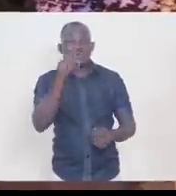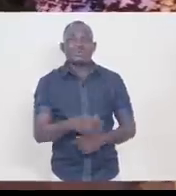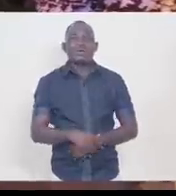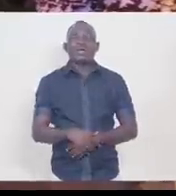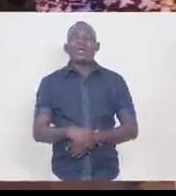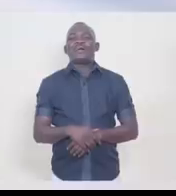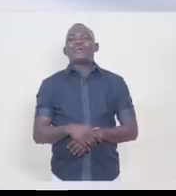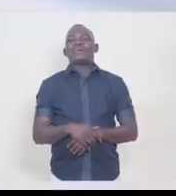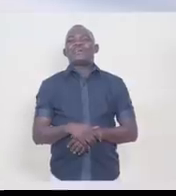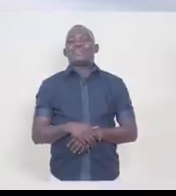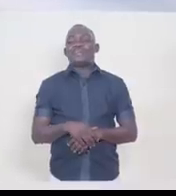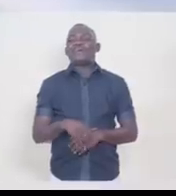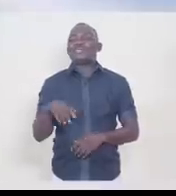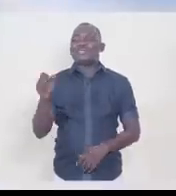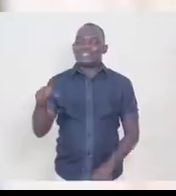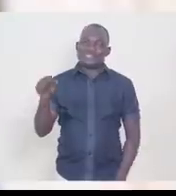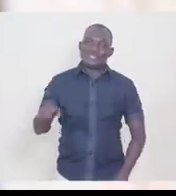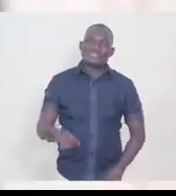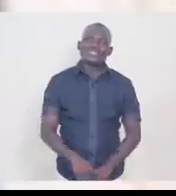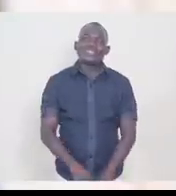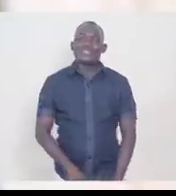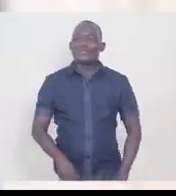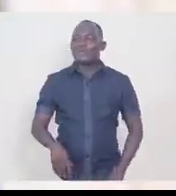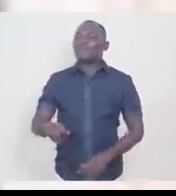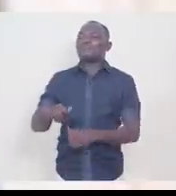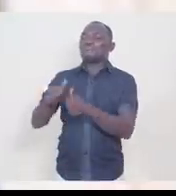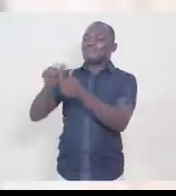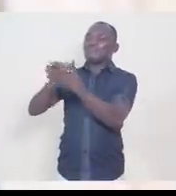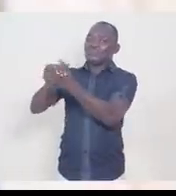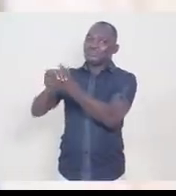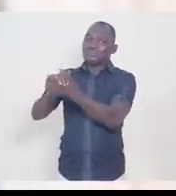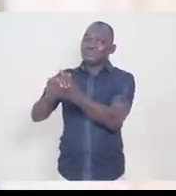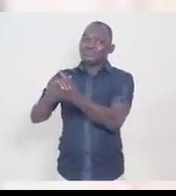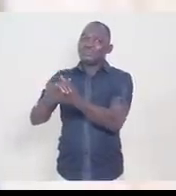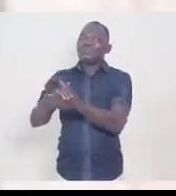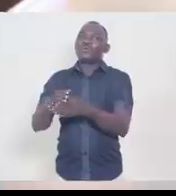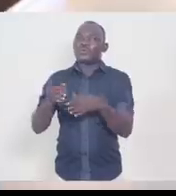She quoted the law. Yes, I did. Well then, let's get to it.